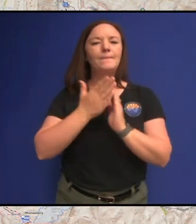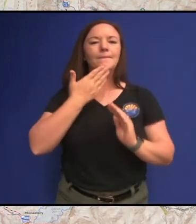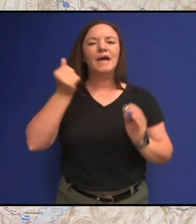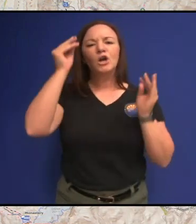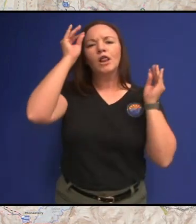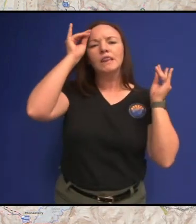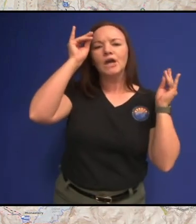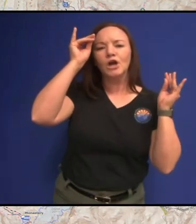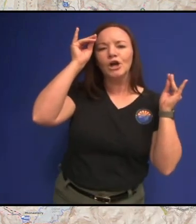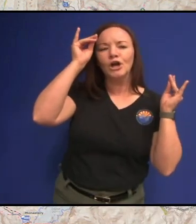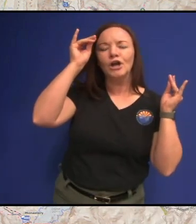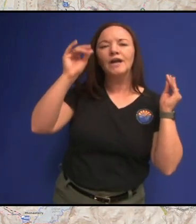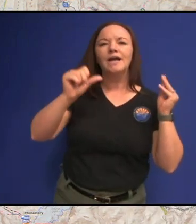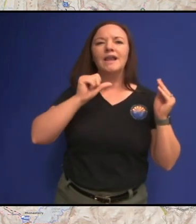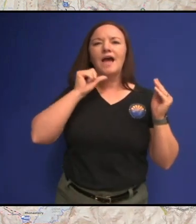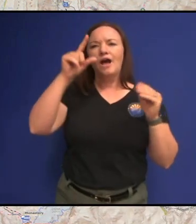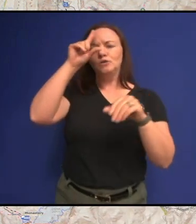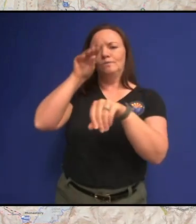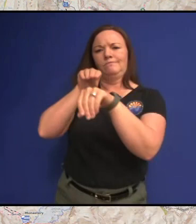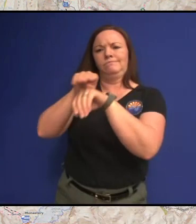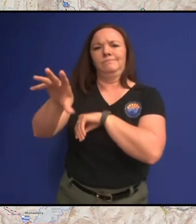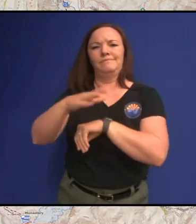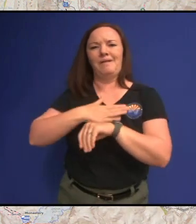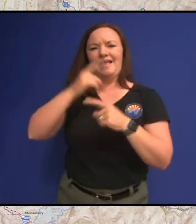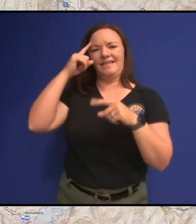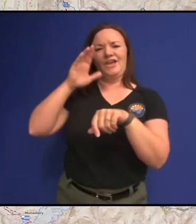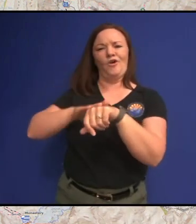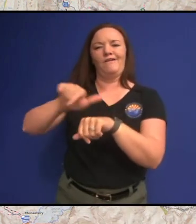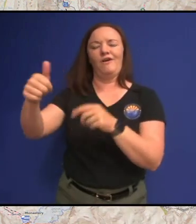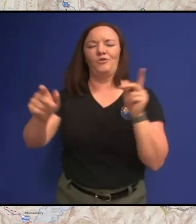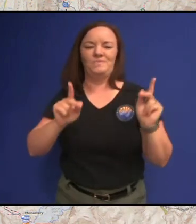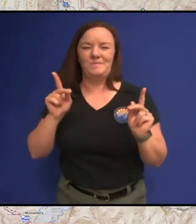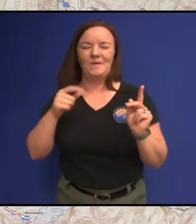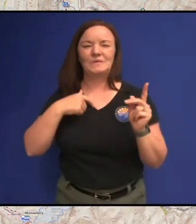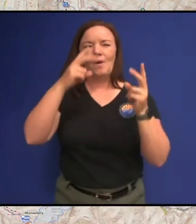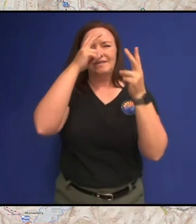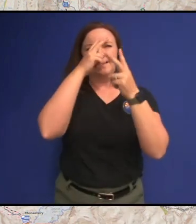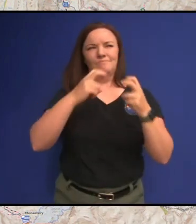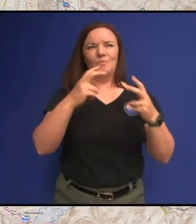export my thinking to other people. So as I'm working through this problem today with you guys,